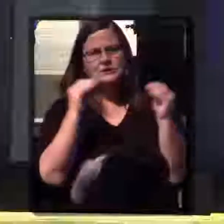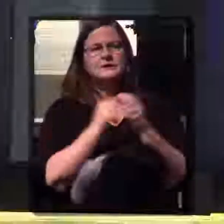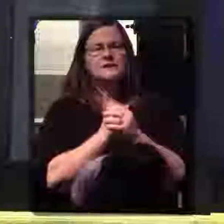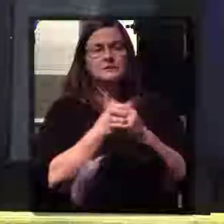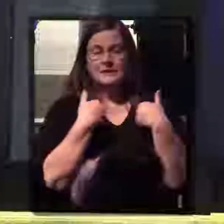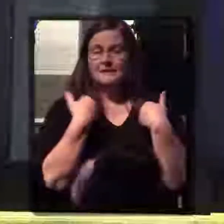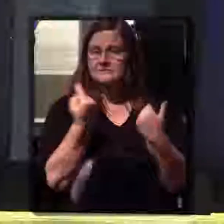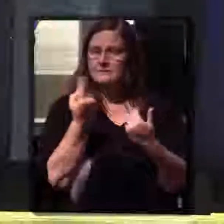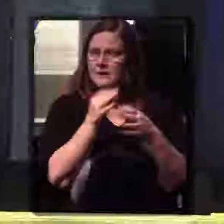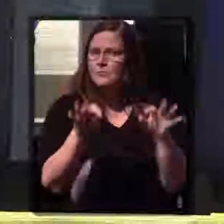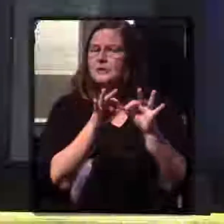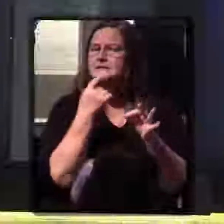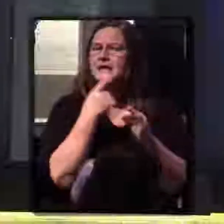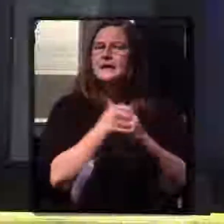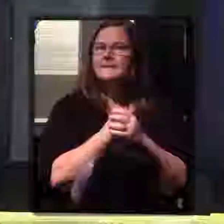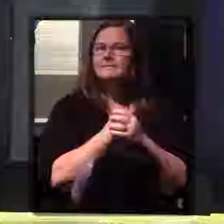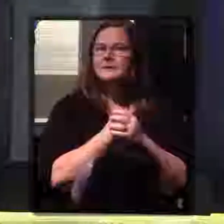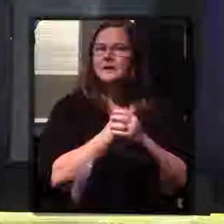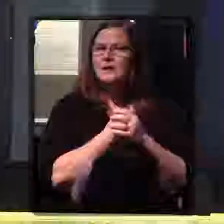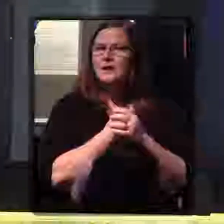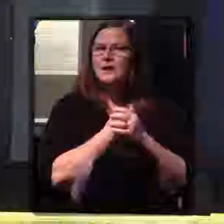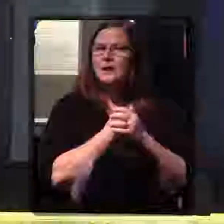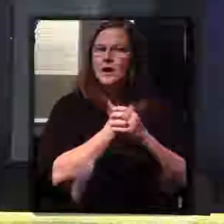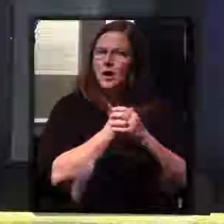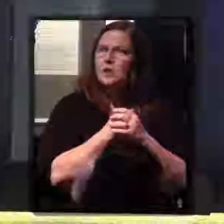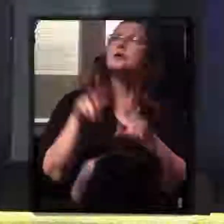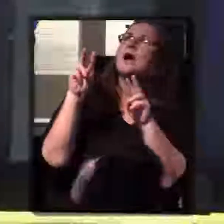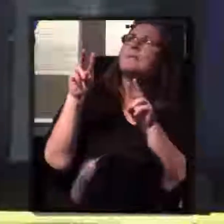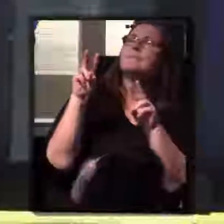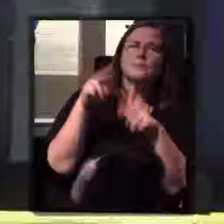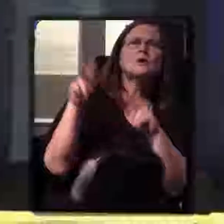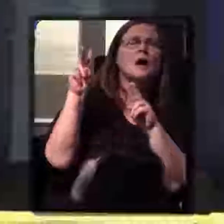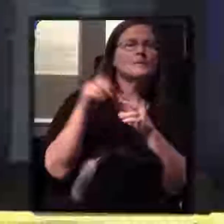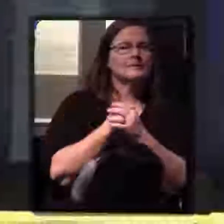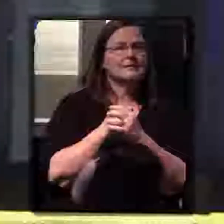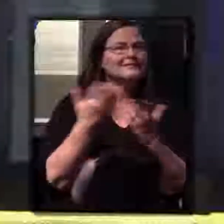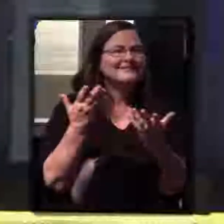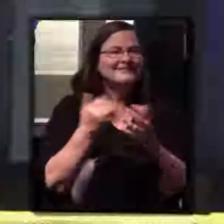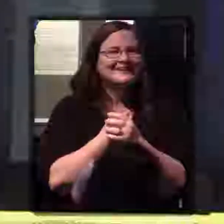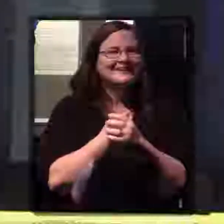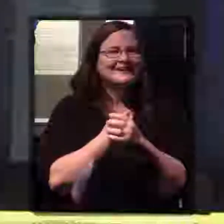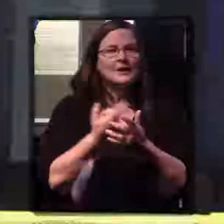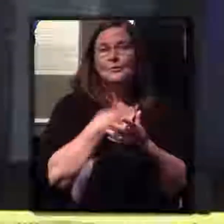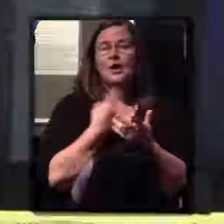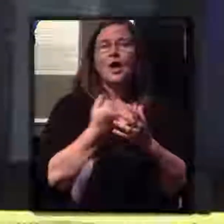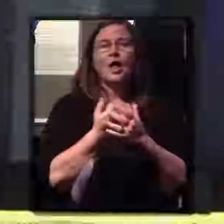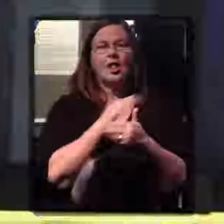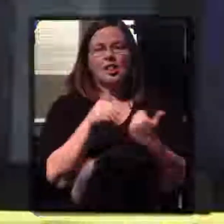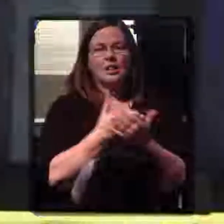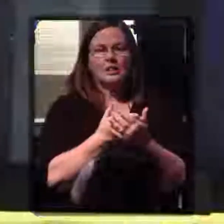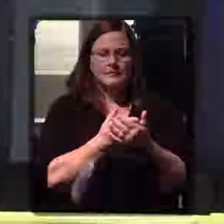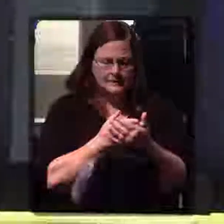And he would be teaching, and then he would have something important to say, and he would say, "Look up here, look